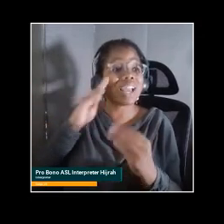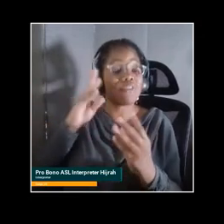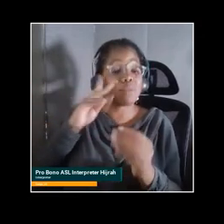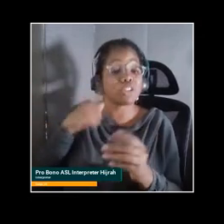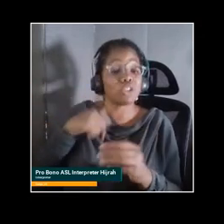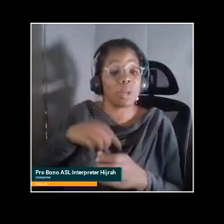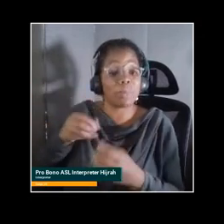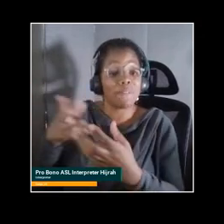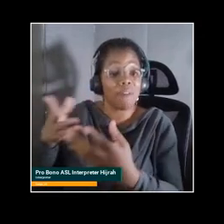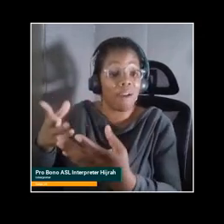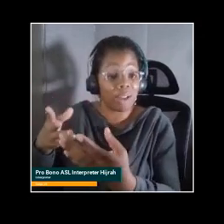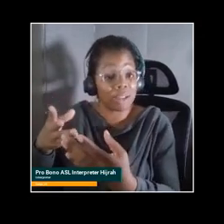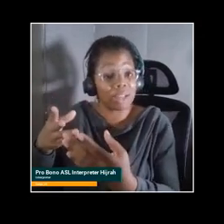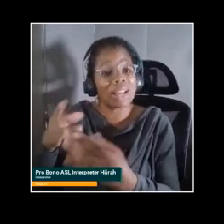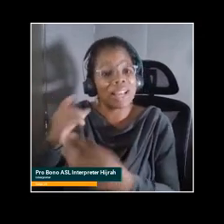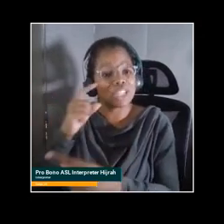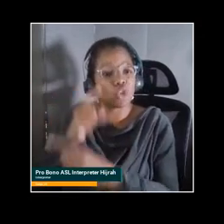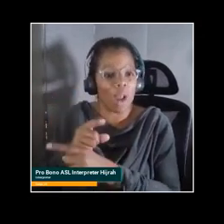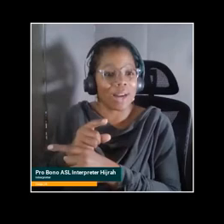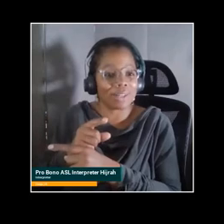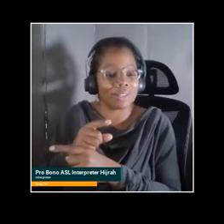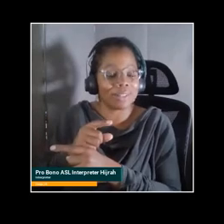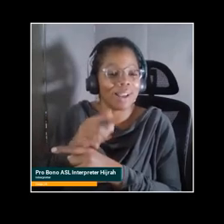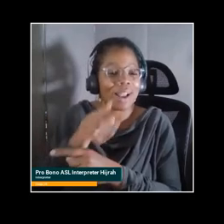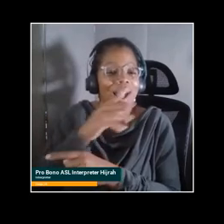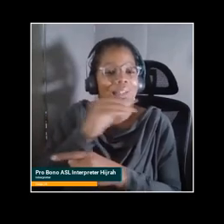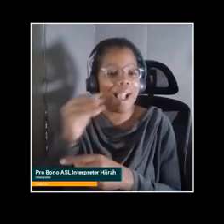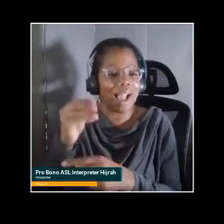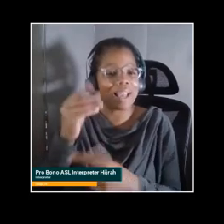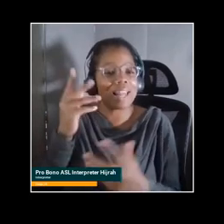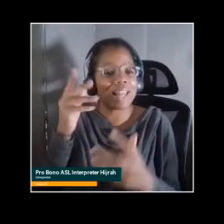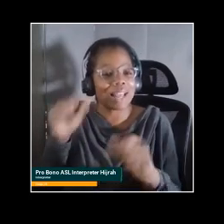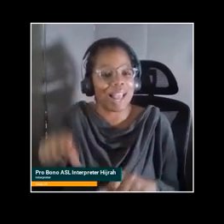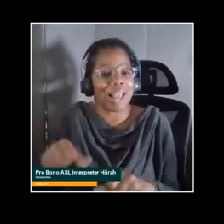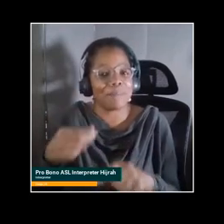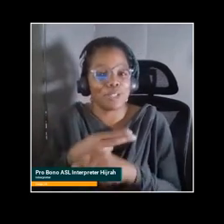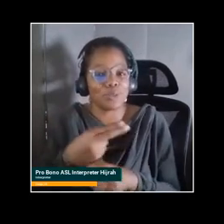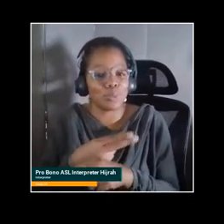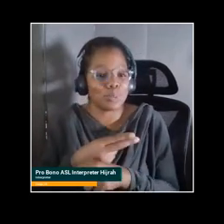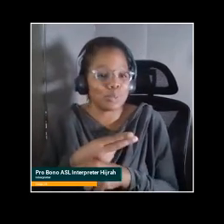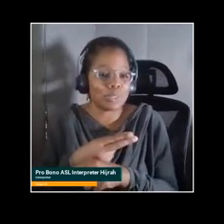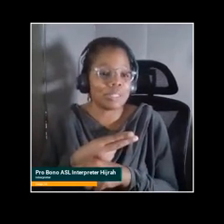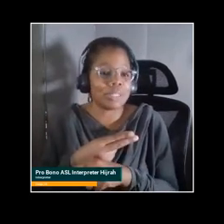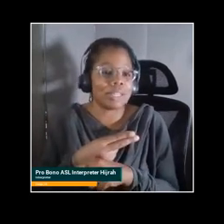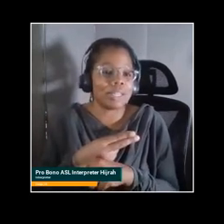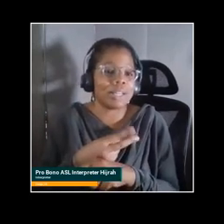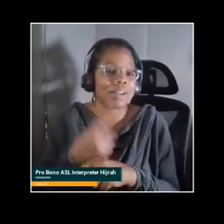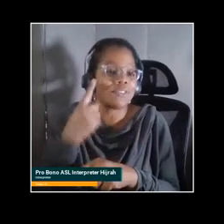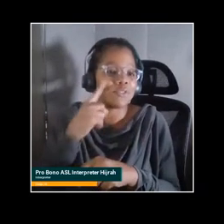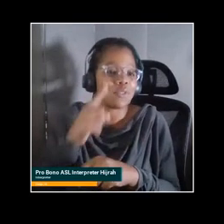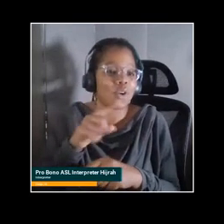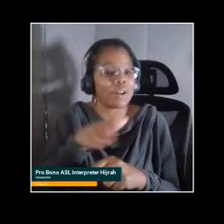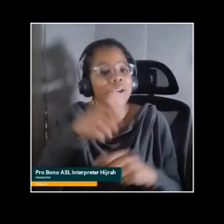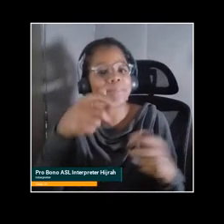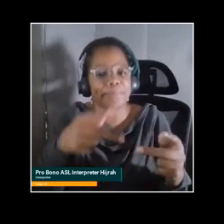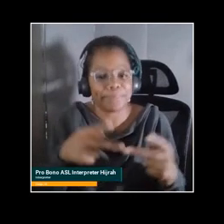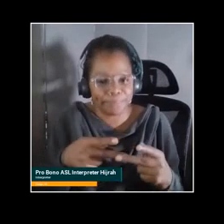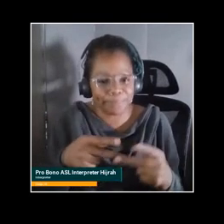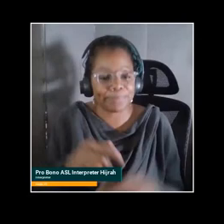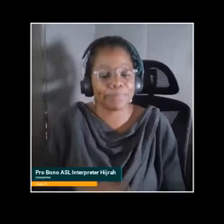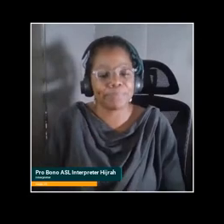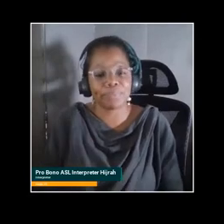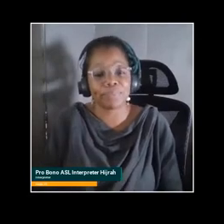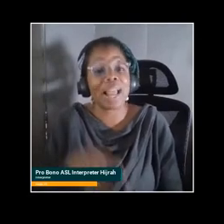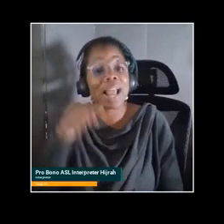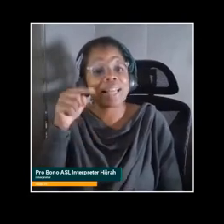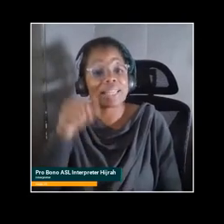you are correct and could be turned to be used in a real site. And this